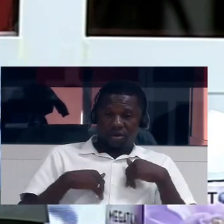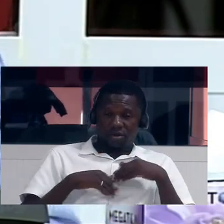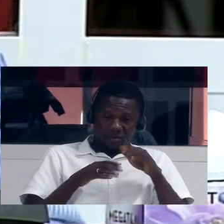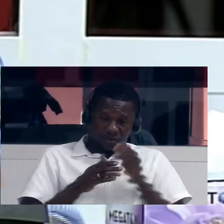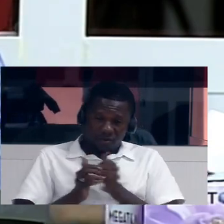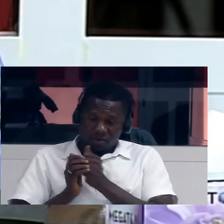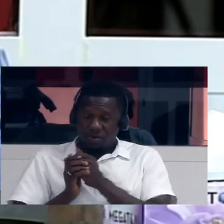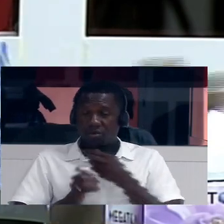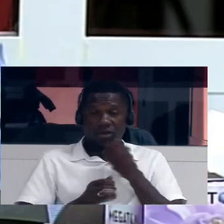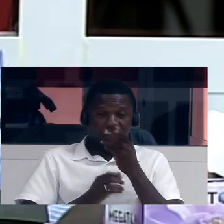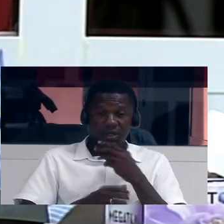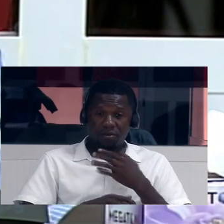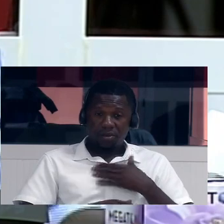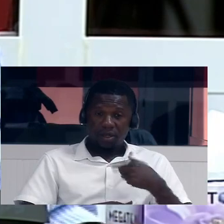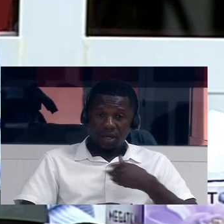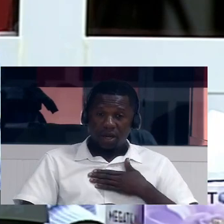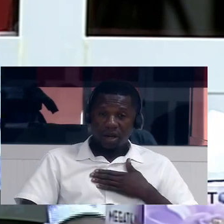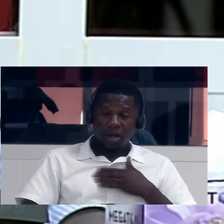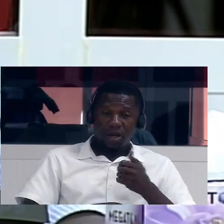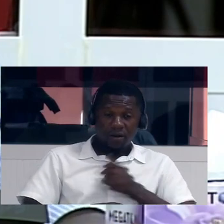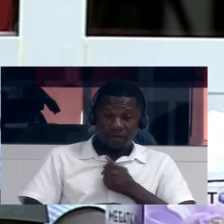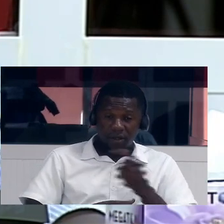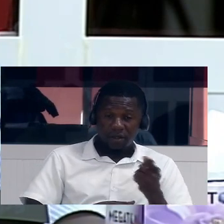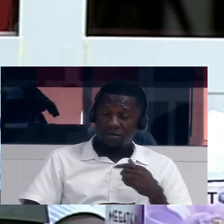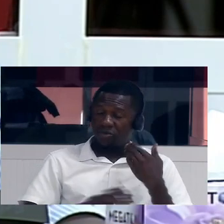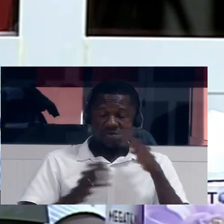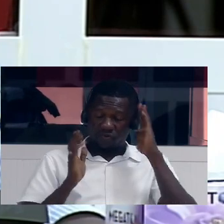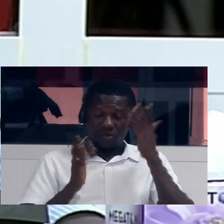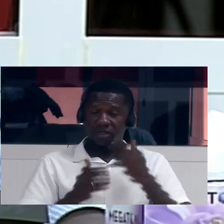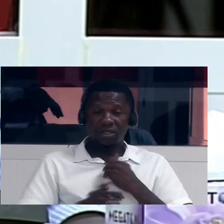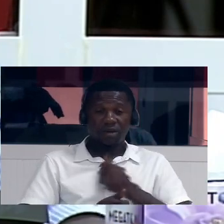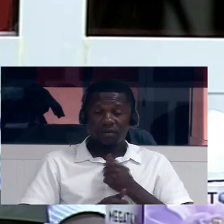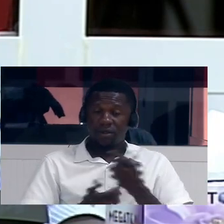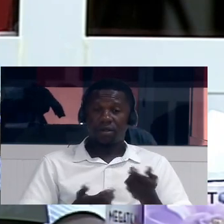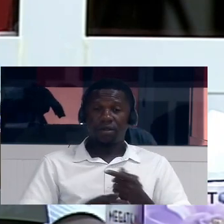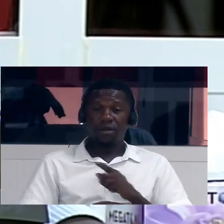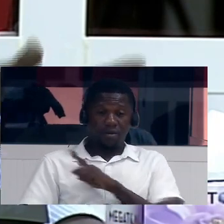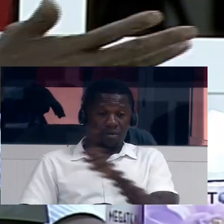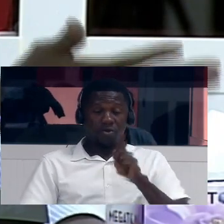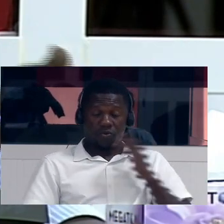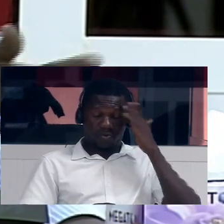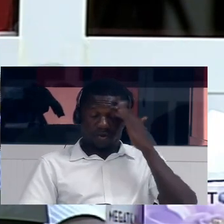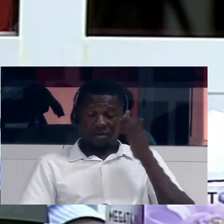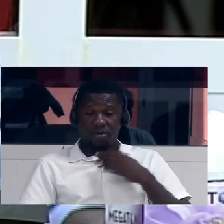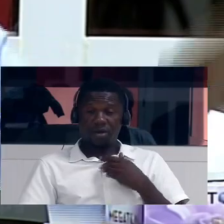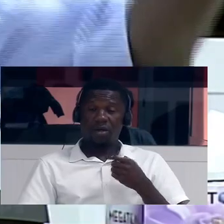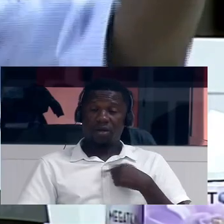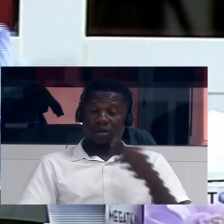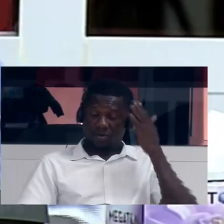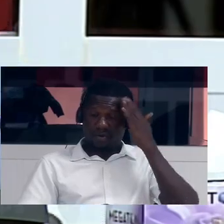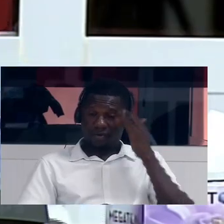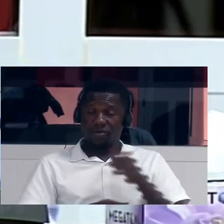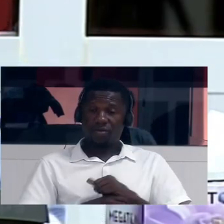But to say that, I am afraid, I don't know what is that. Those who know me in this my bomb disposal thing, they know I